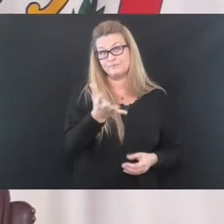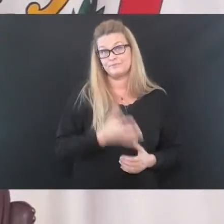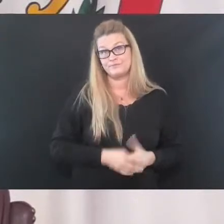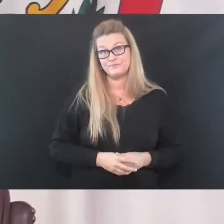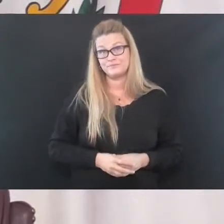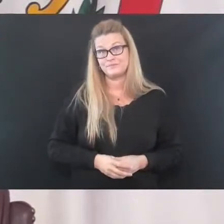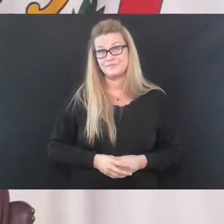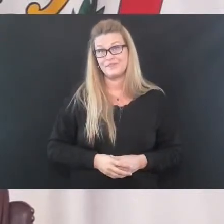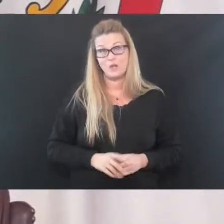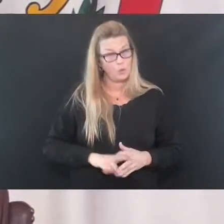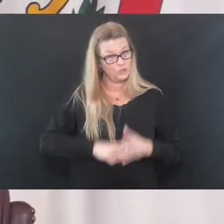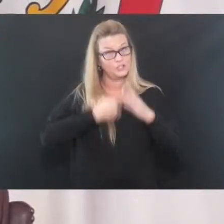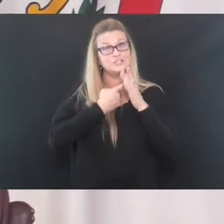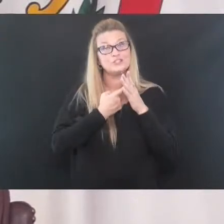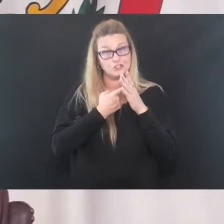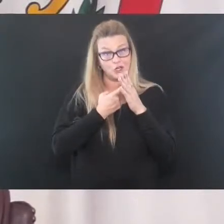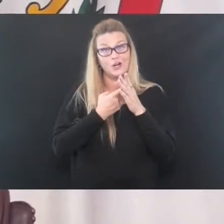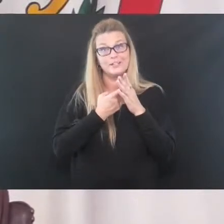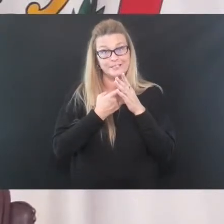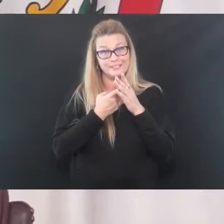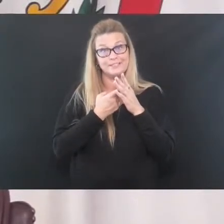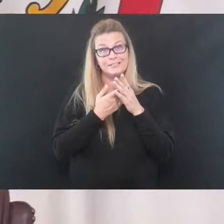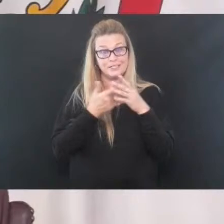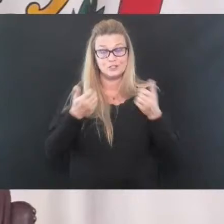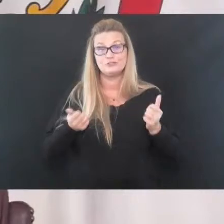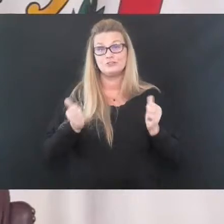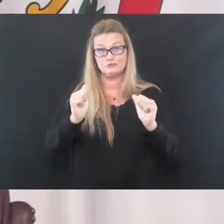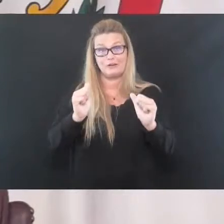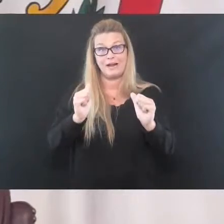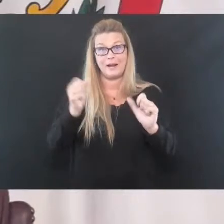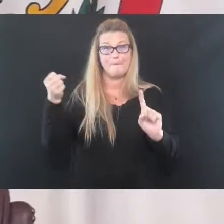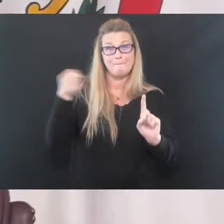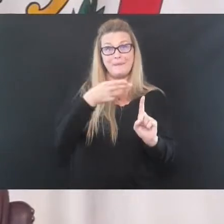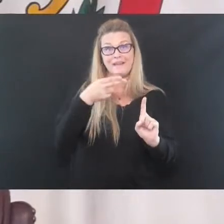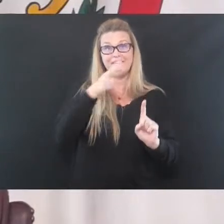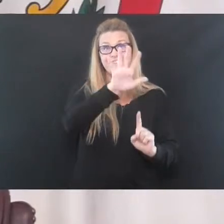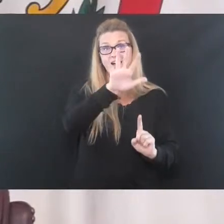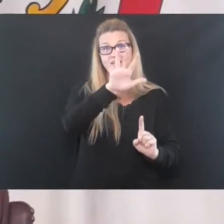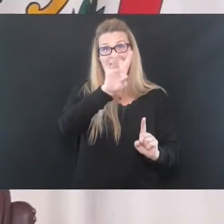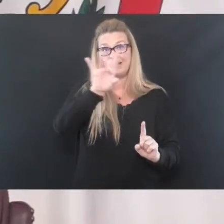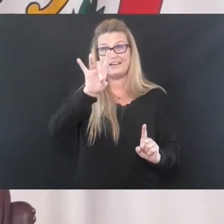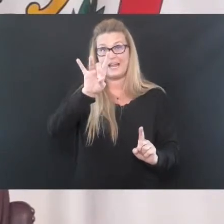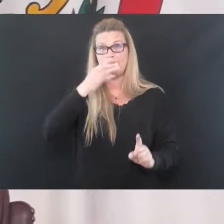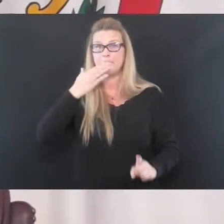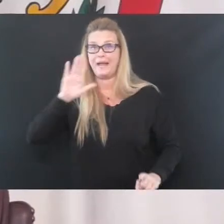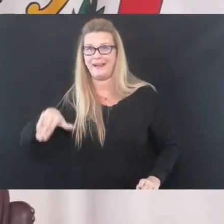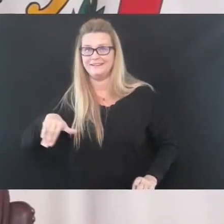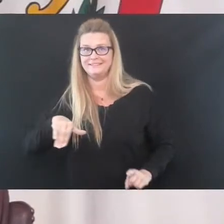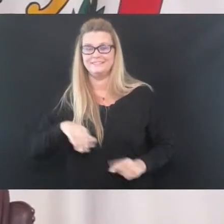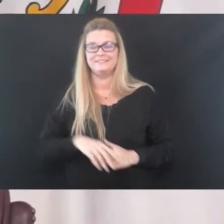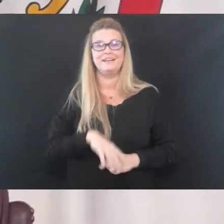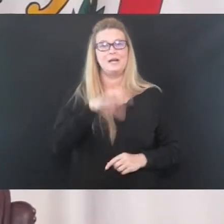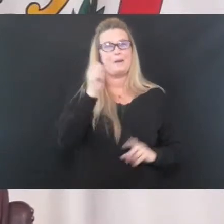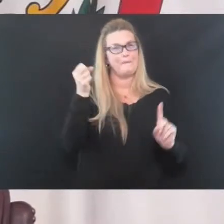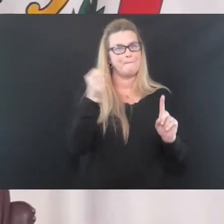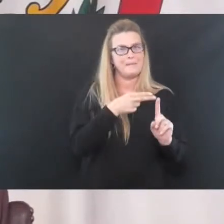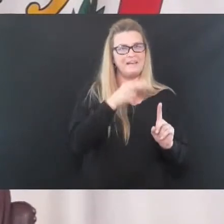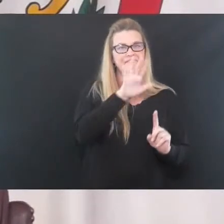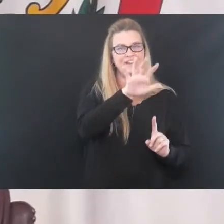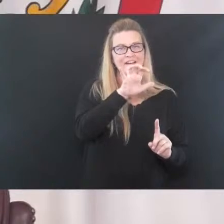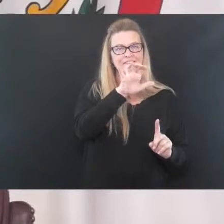jump start on trying to, beat 588 bad. Beat